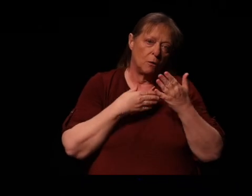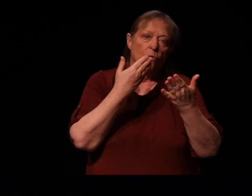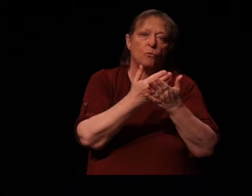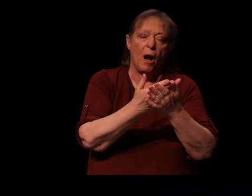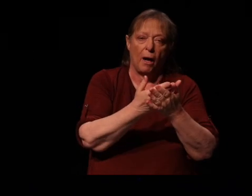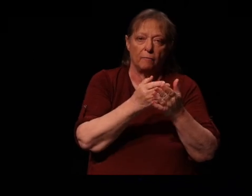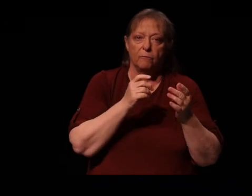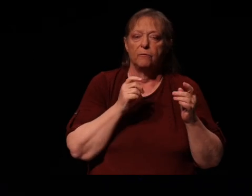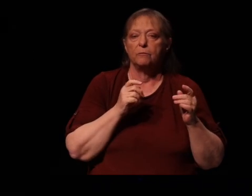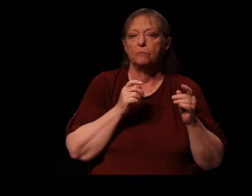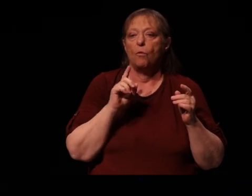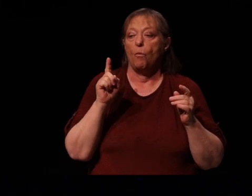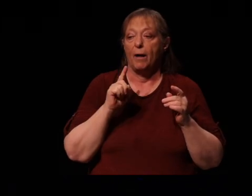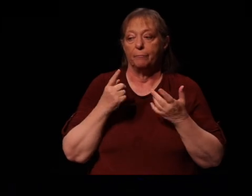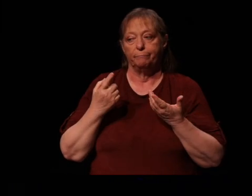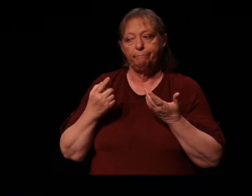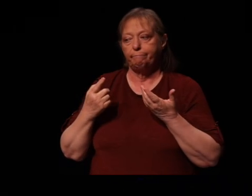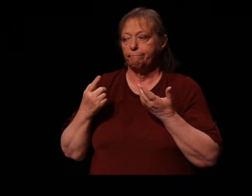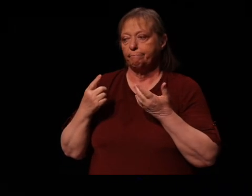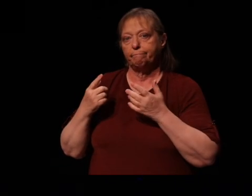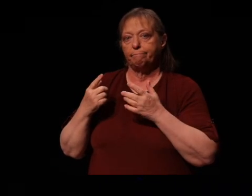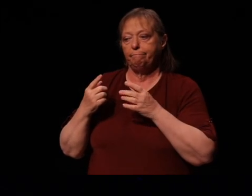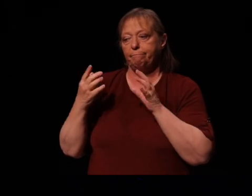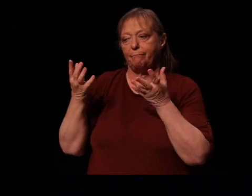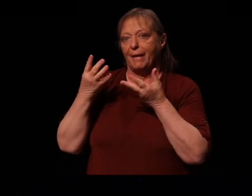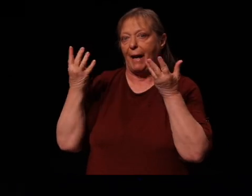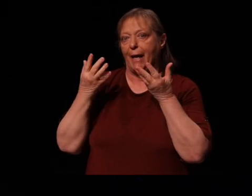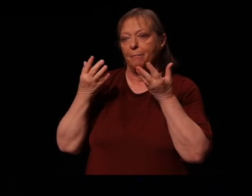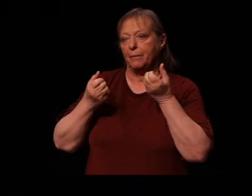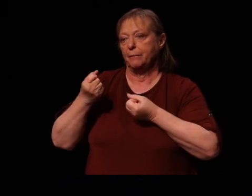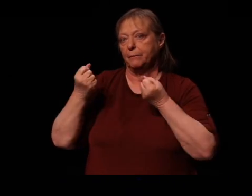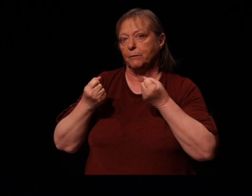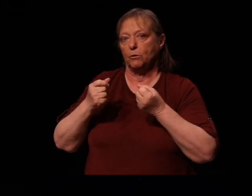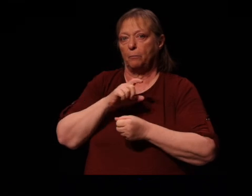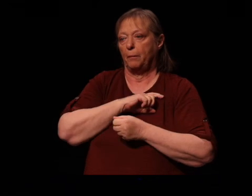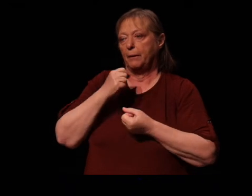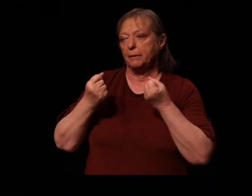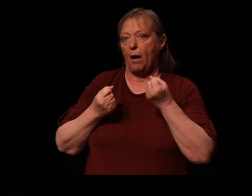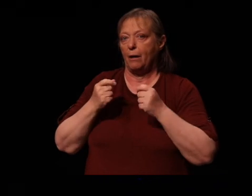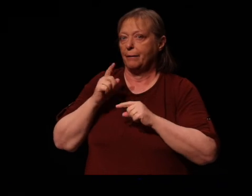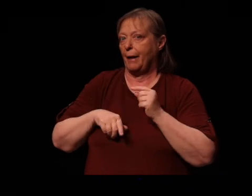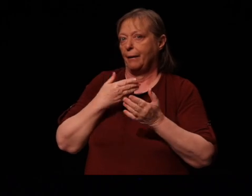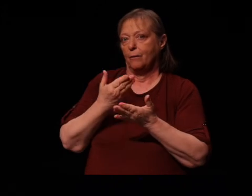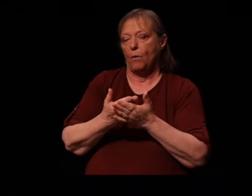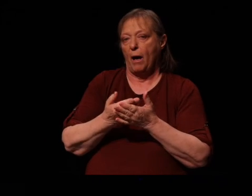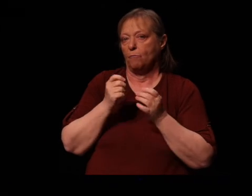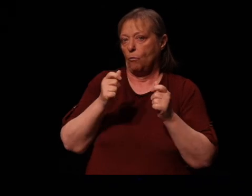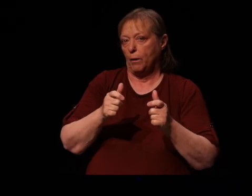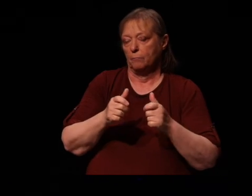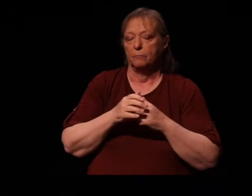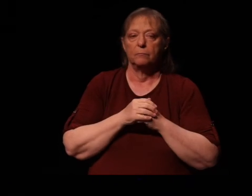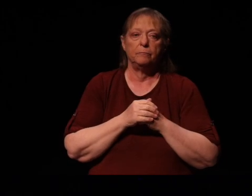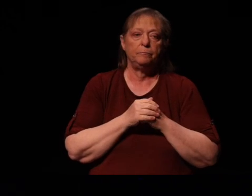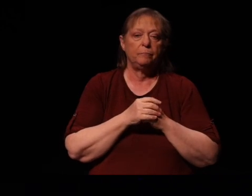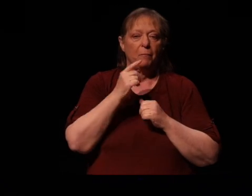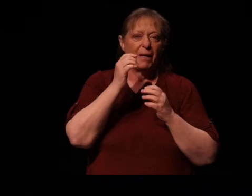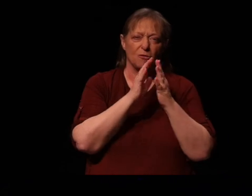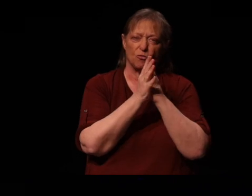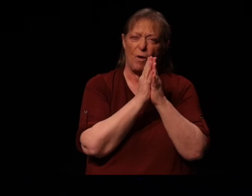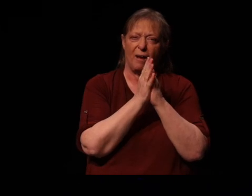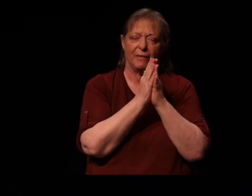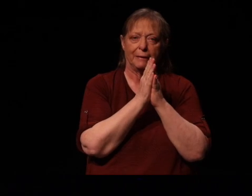for being able to get into areas where you can't get quickly in a car or an ambulance or a